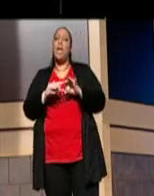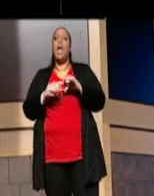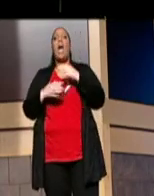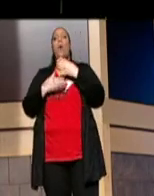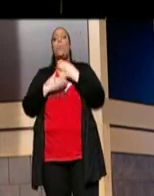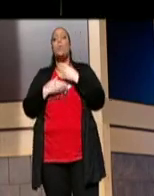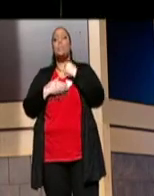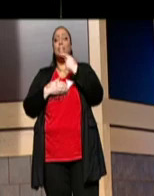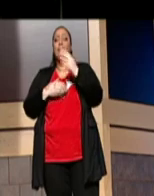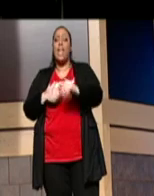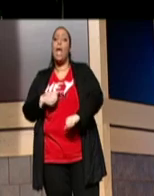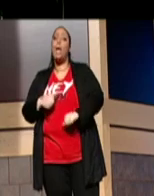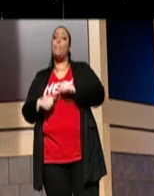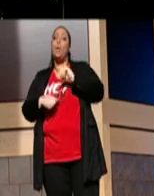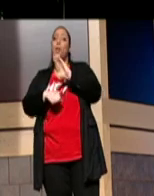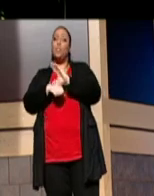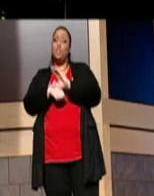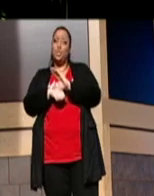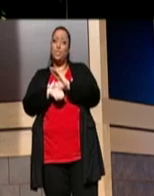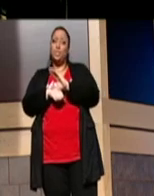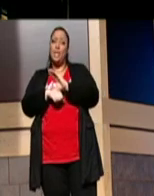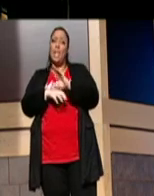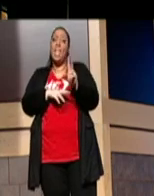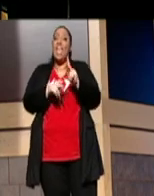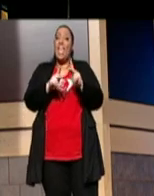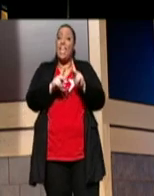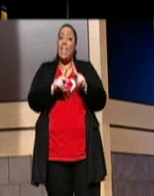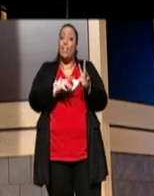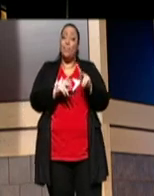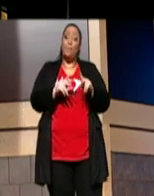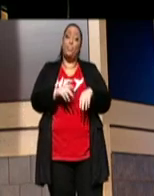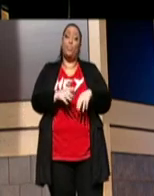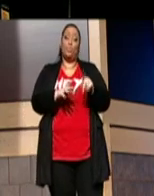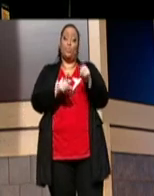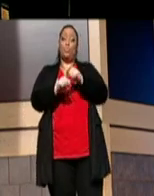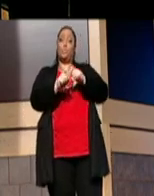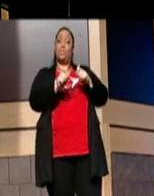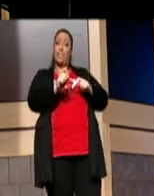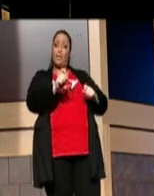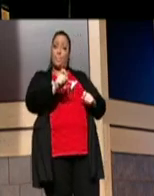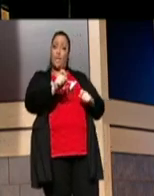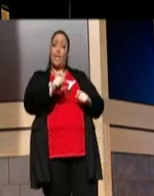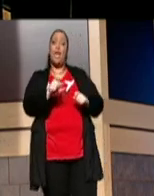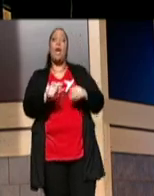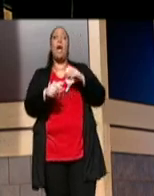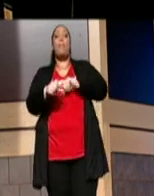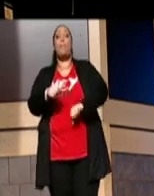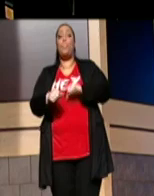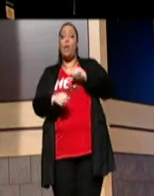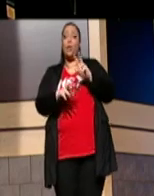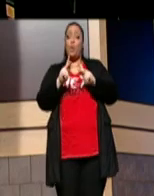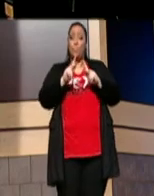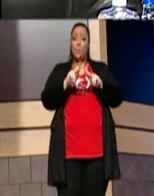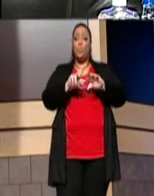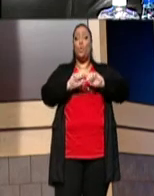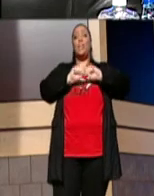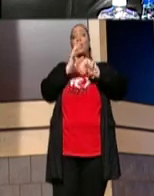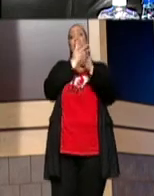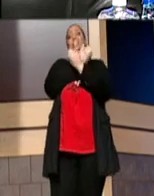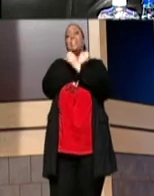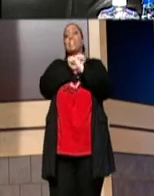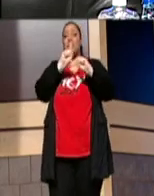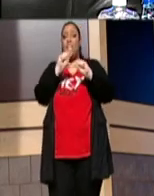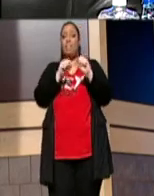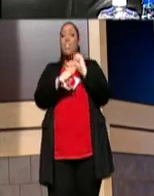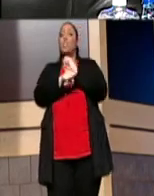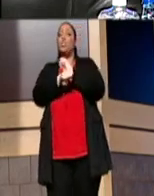proud of the church. I'm proud of all the backsliders that's come back. I'm proud of people who are getting saved. That's right. It is working for the